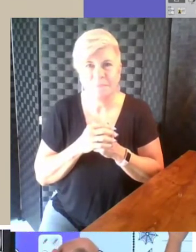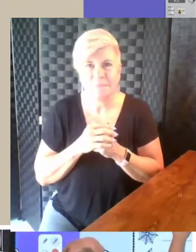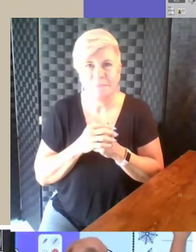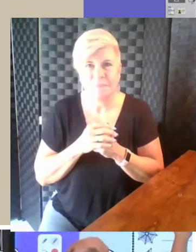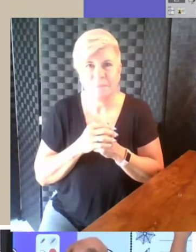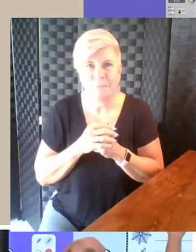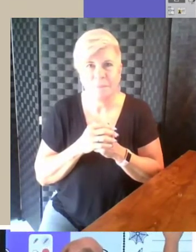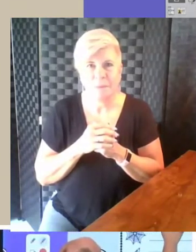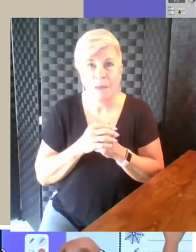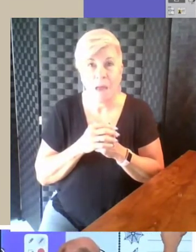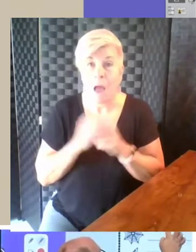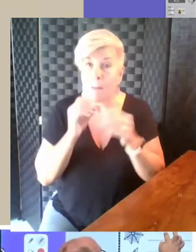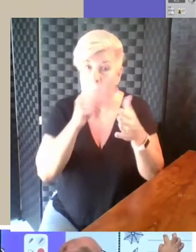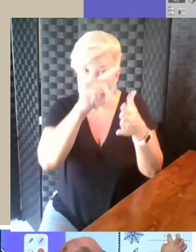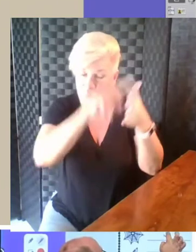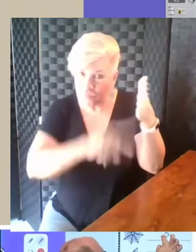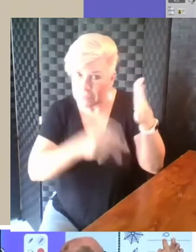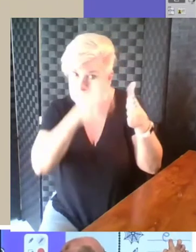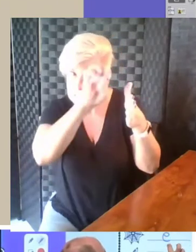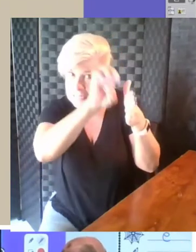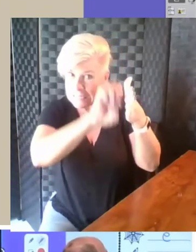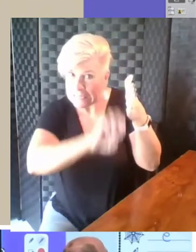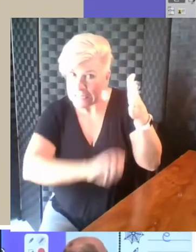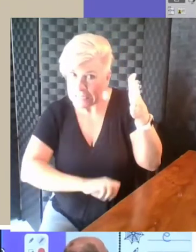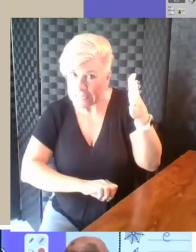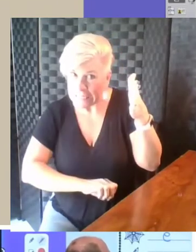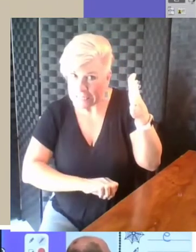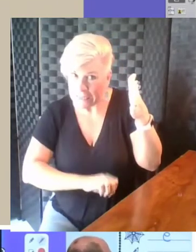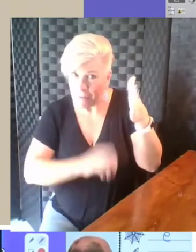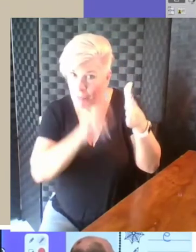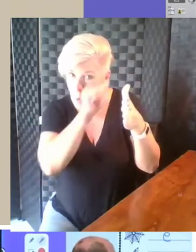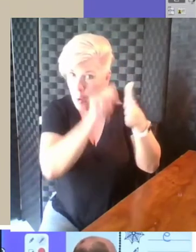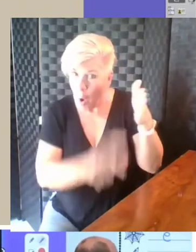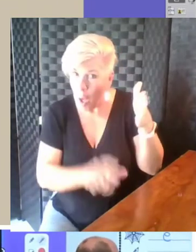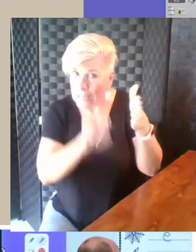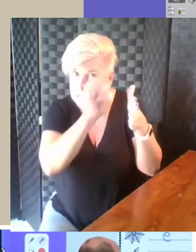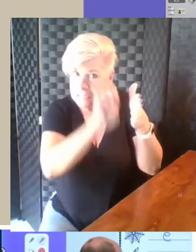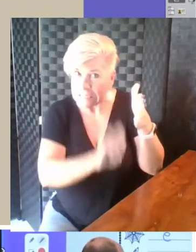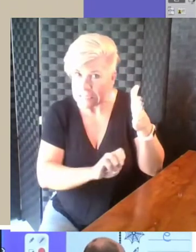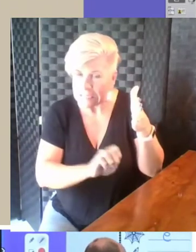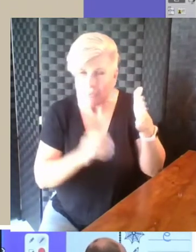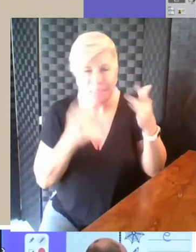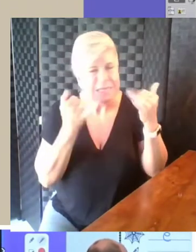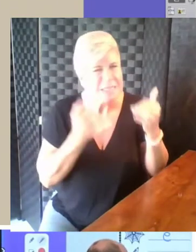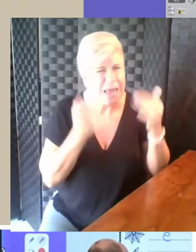I'm going to put the vowel in the middle. Because what are we focusing on today?